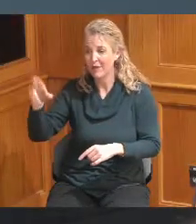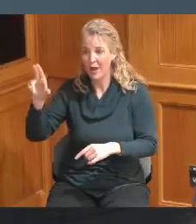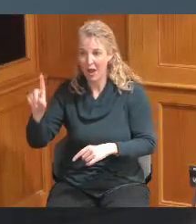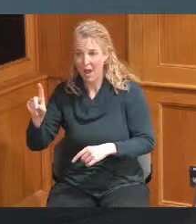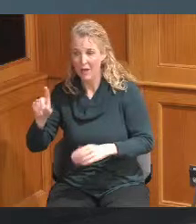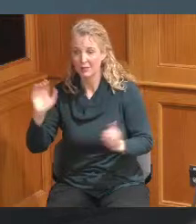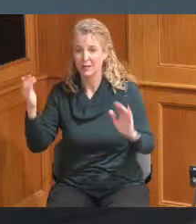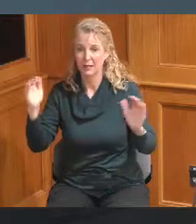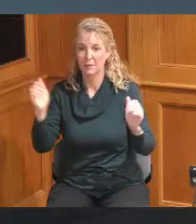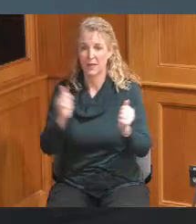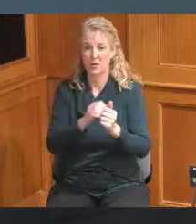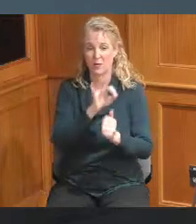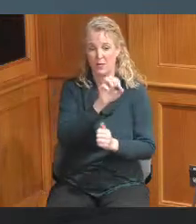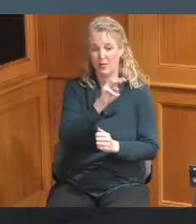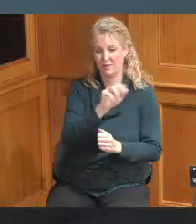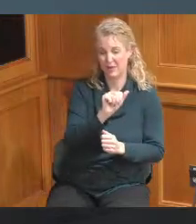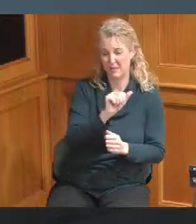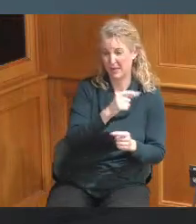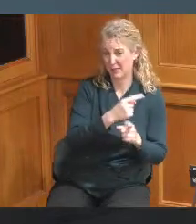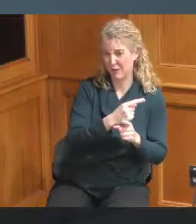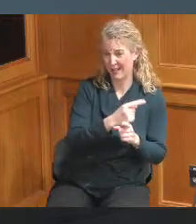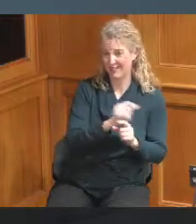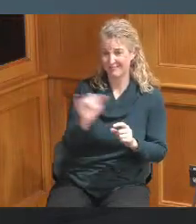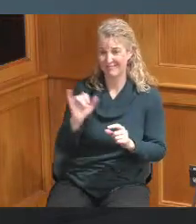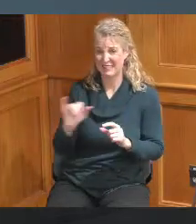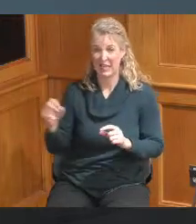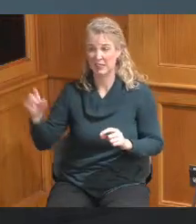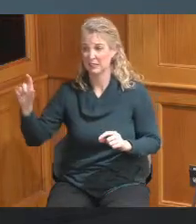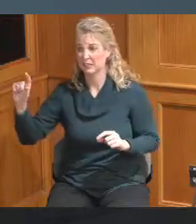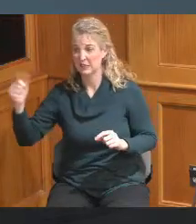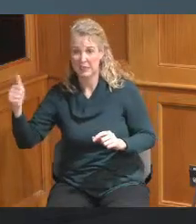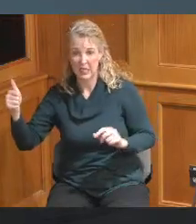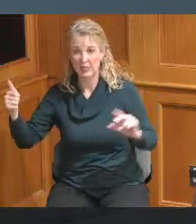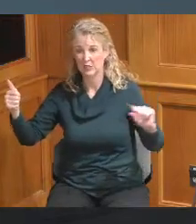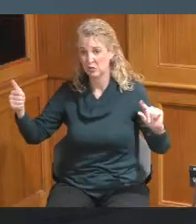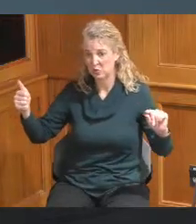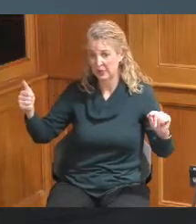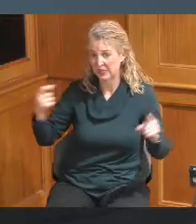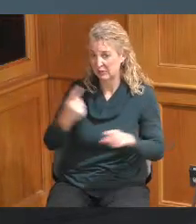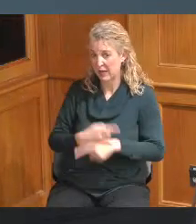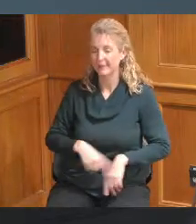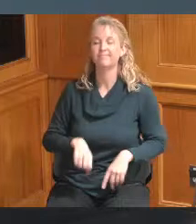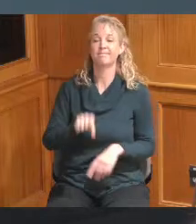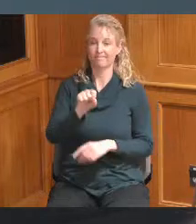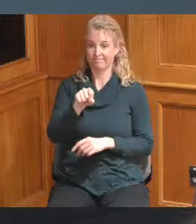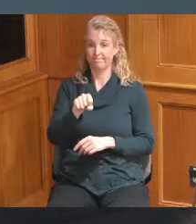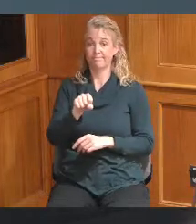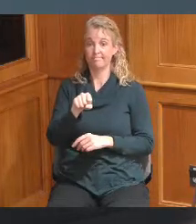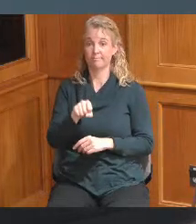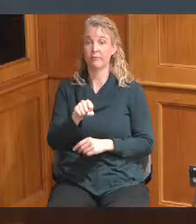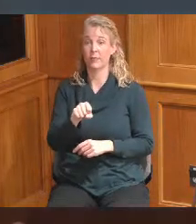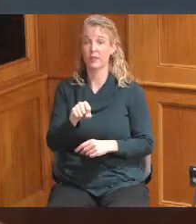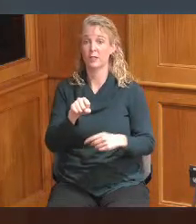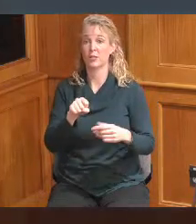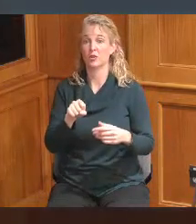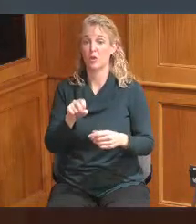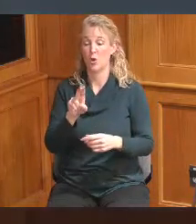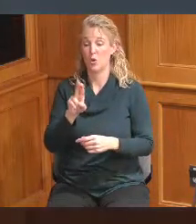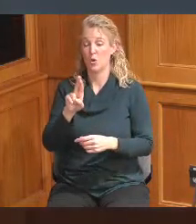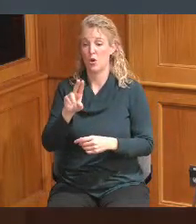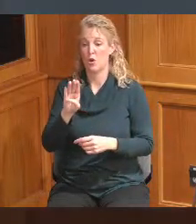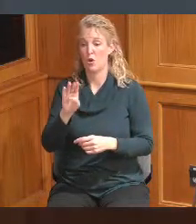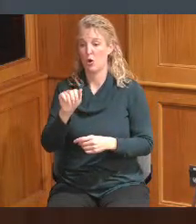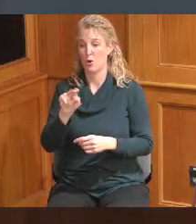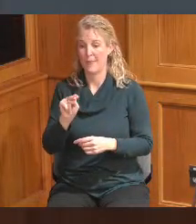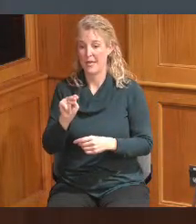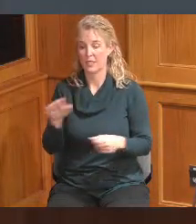FEMA. They may ask for 10% for HUD and 20% for FEMA, so it differs on that. Right. So the Urban Area Security Initiative is fully funded, so we don't